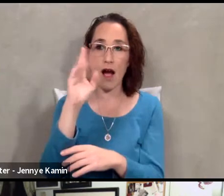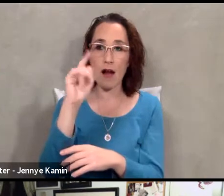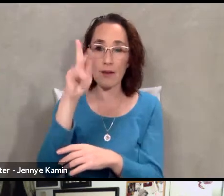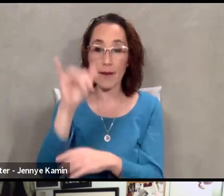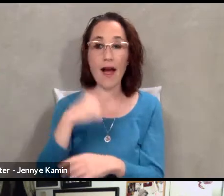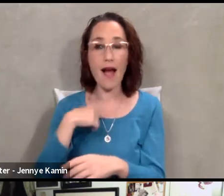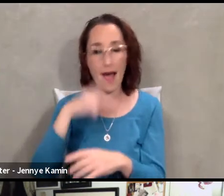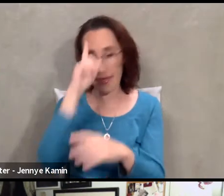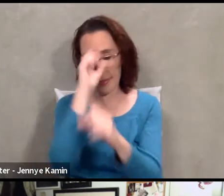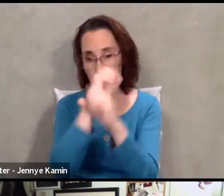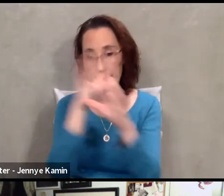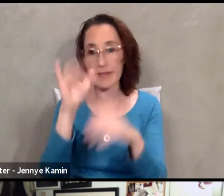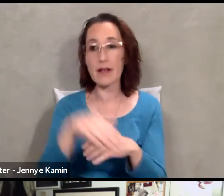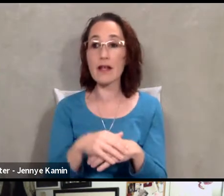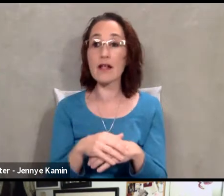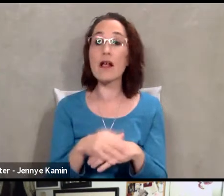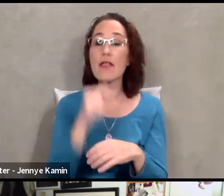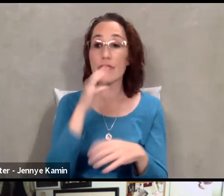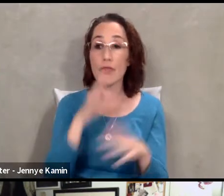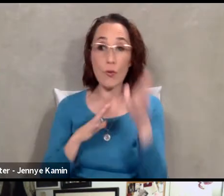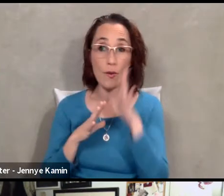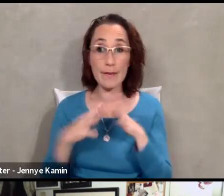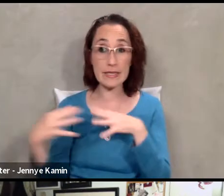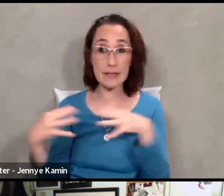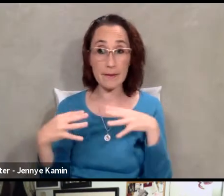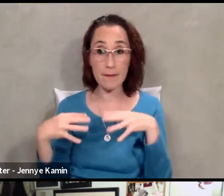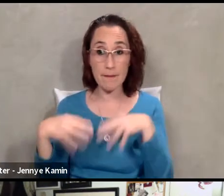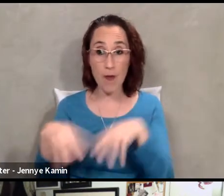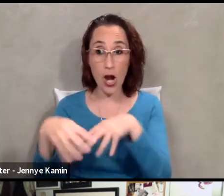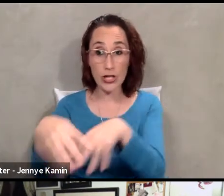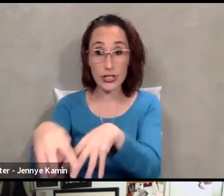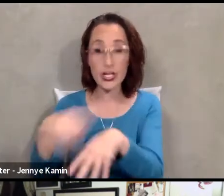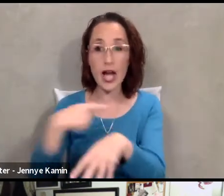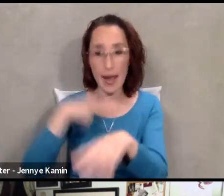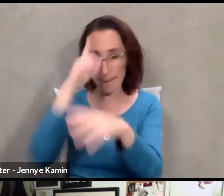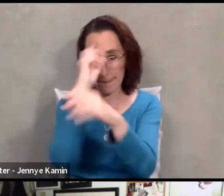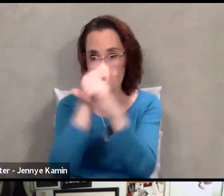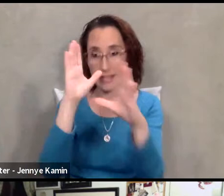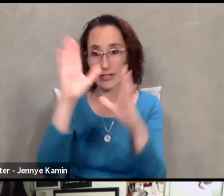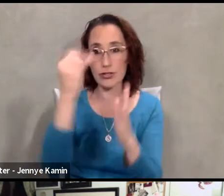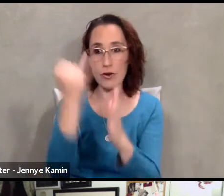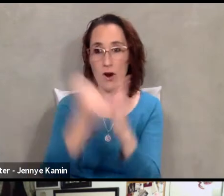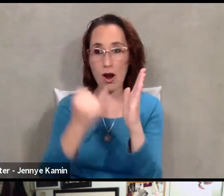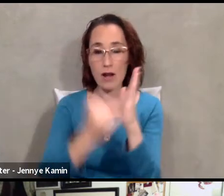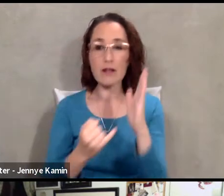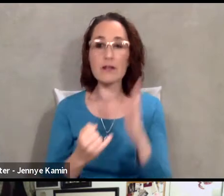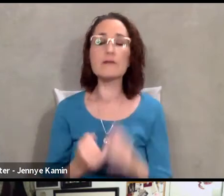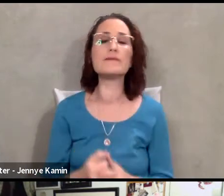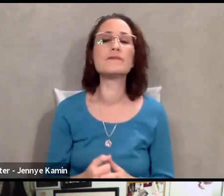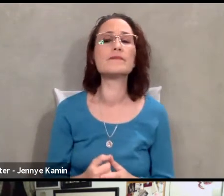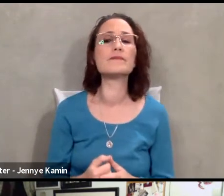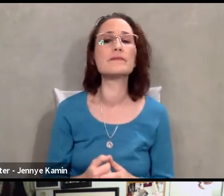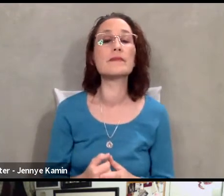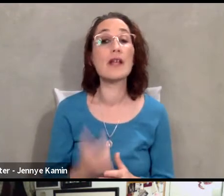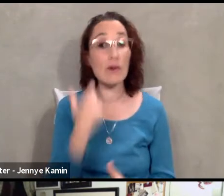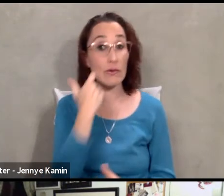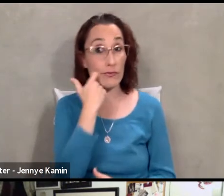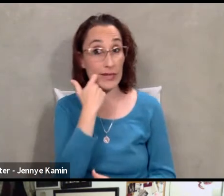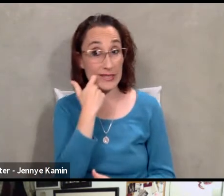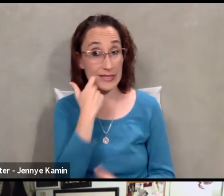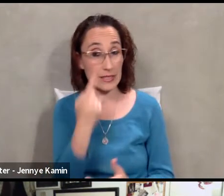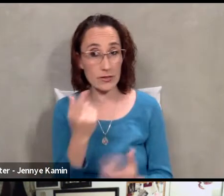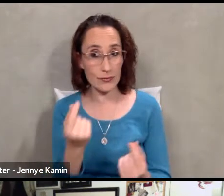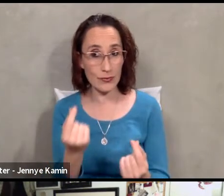Women's March, I think about the pieces that you did for that. What have you been doing lately? This year has